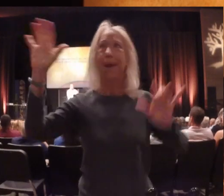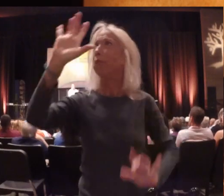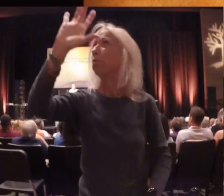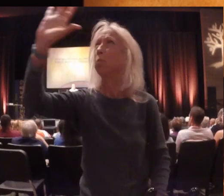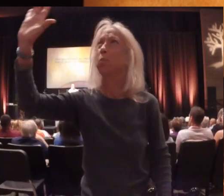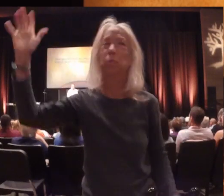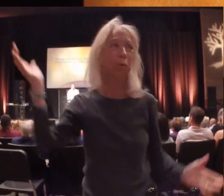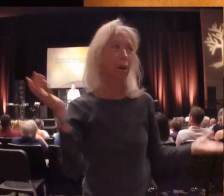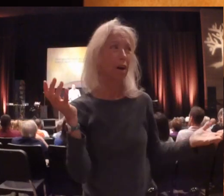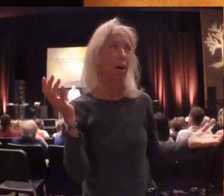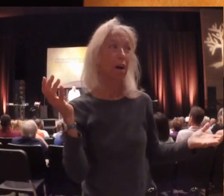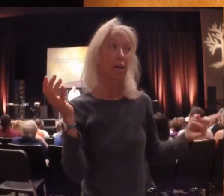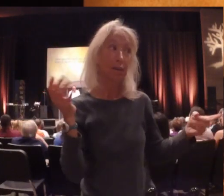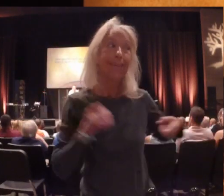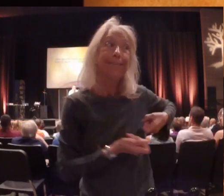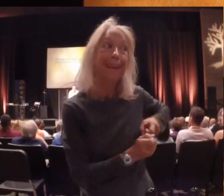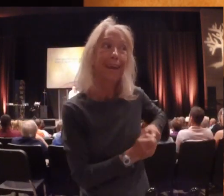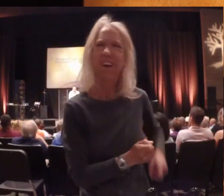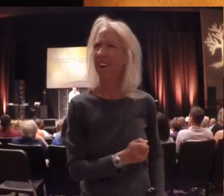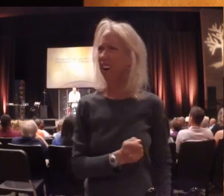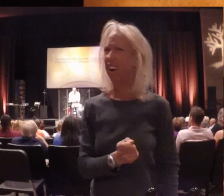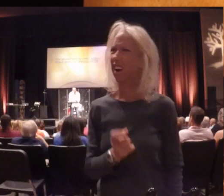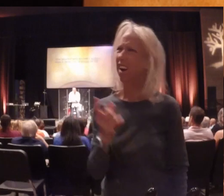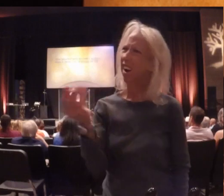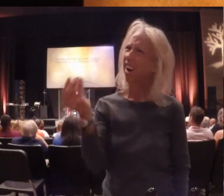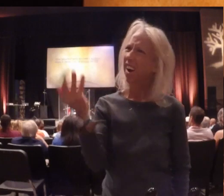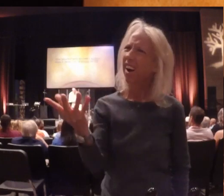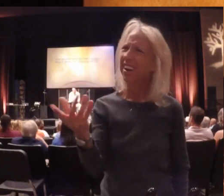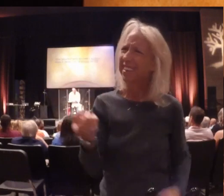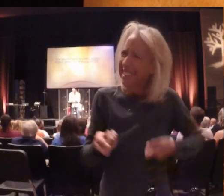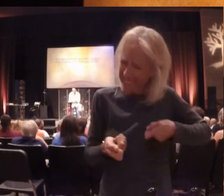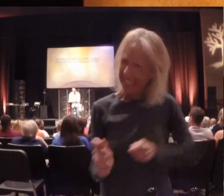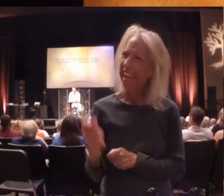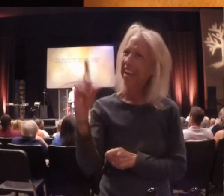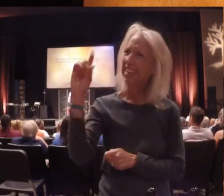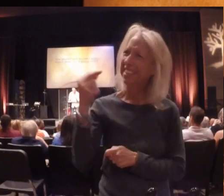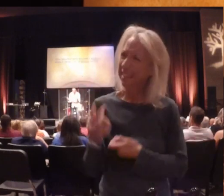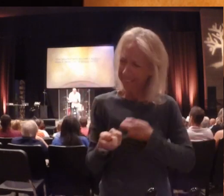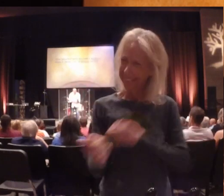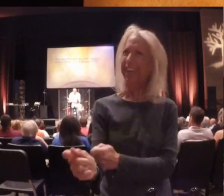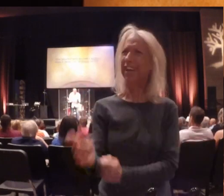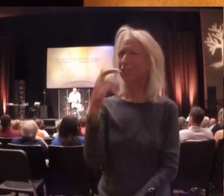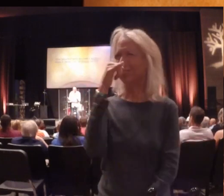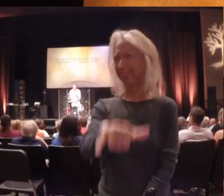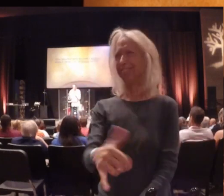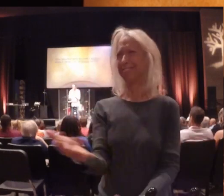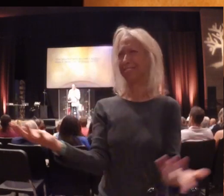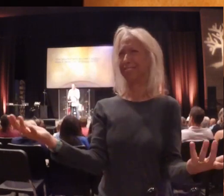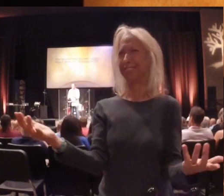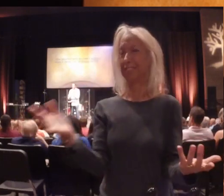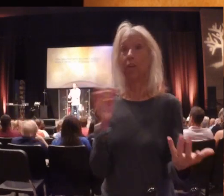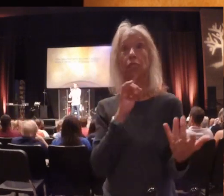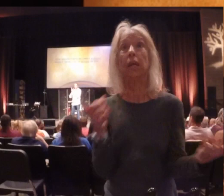God, you're asking me to dig ditches? Are you kidding me right now? This is ridiculous.